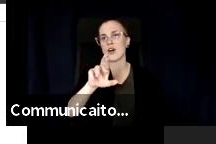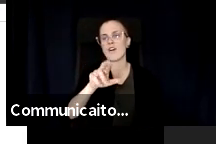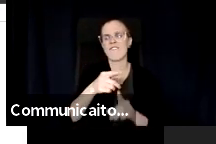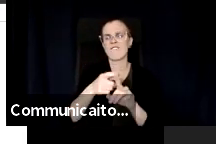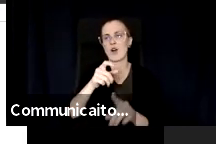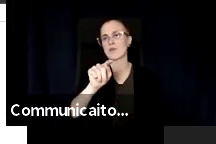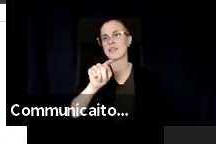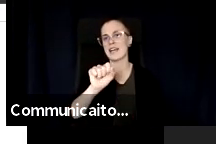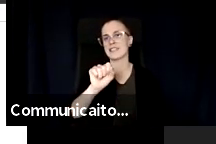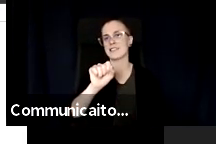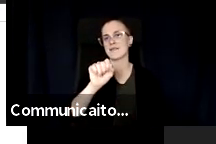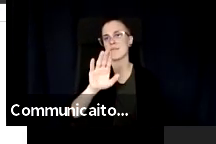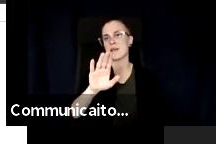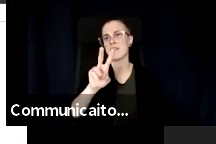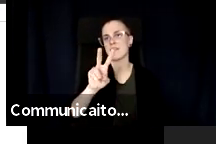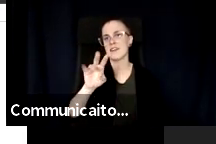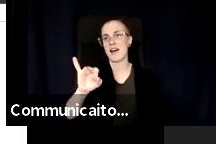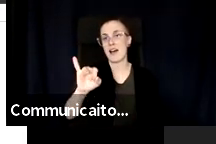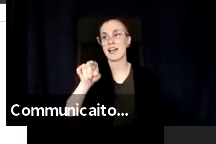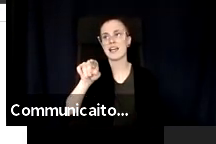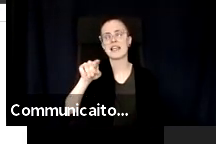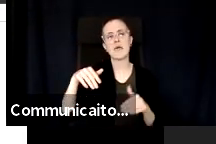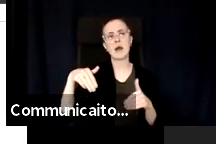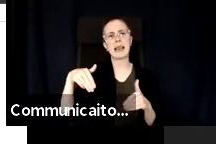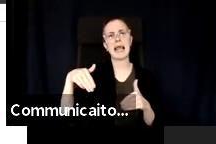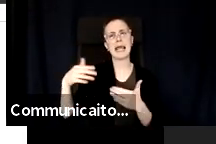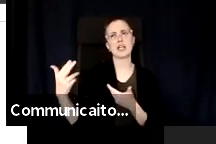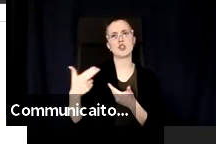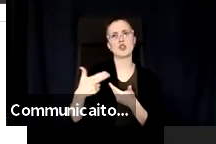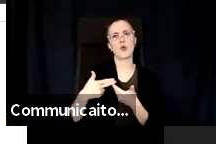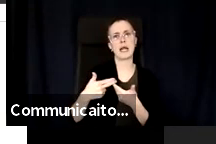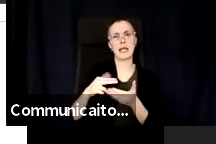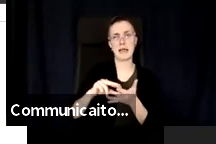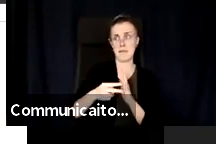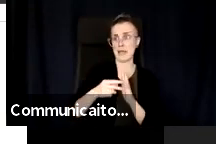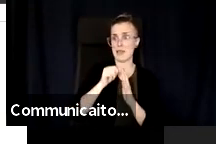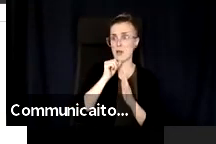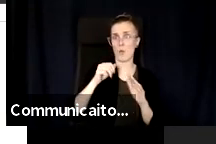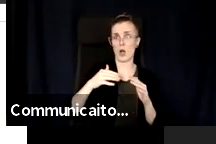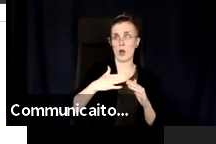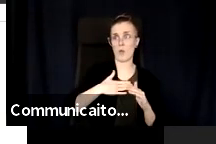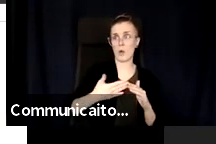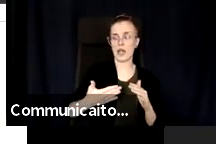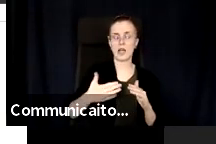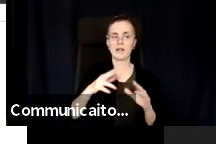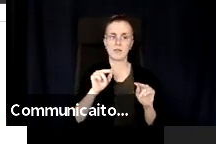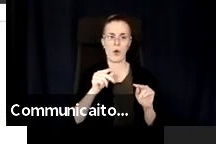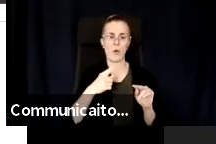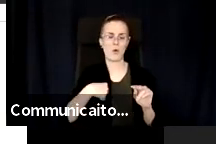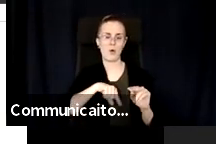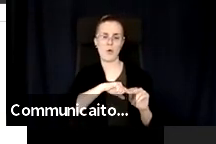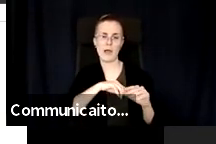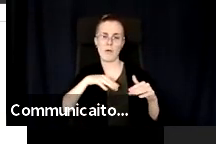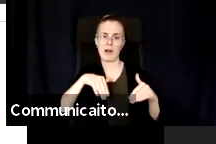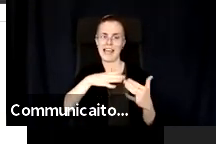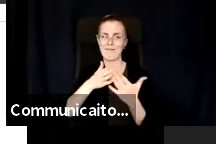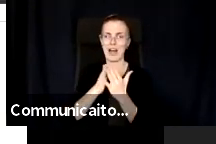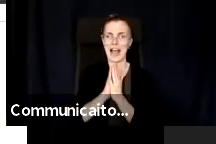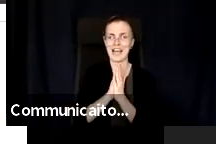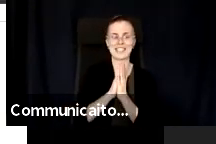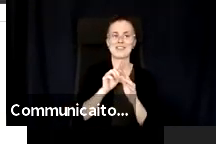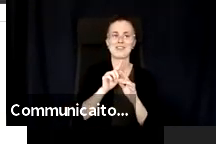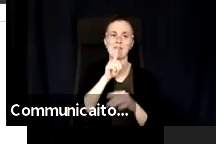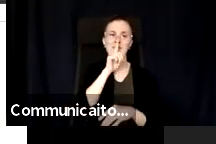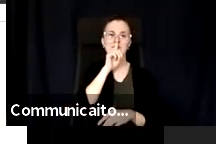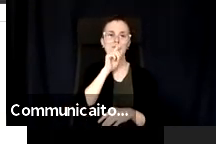was late in coming to the table, not because they weren't willing, but frankly, we were late in asking them. So they didn't show up on the slide that shows